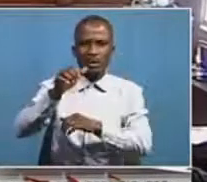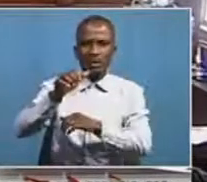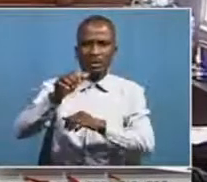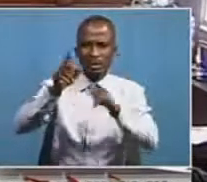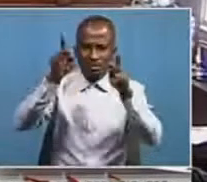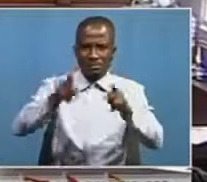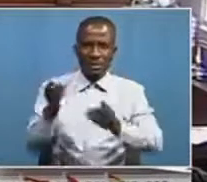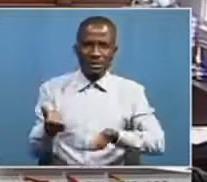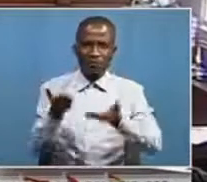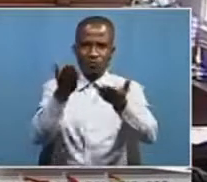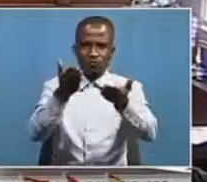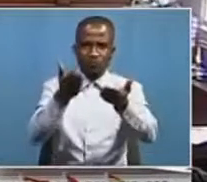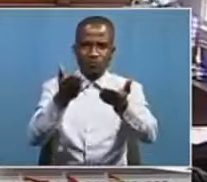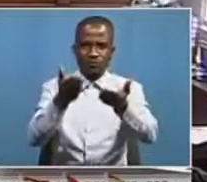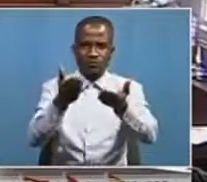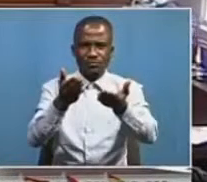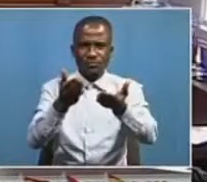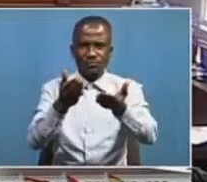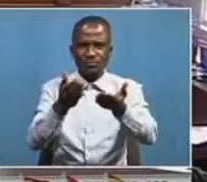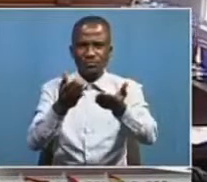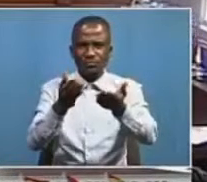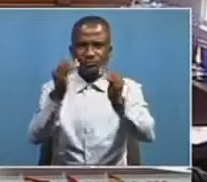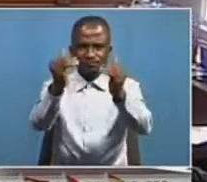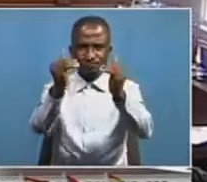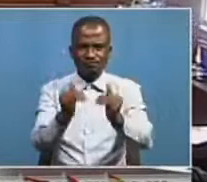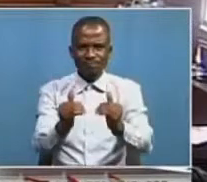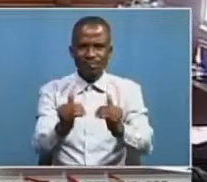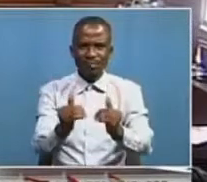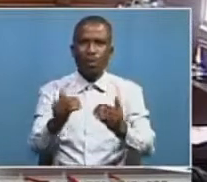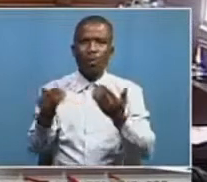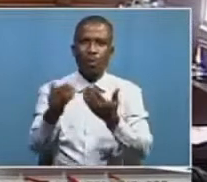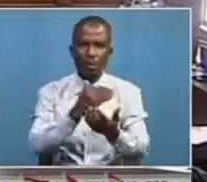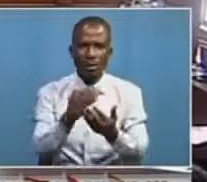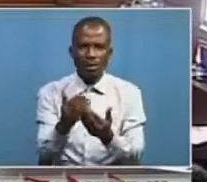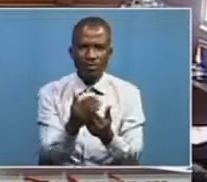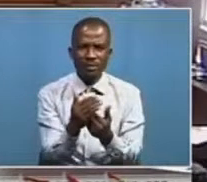presented. Rule 68A. Despite Rule